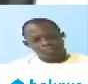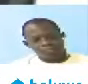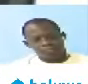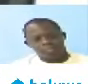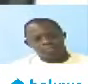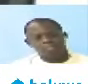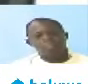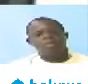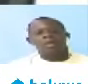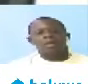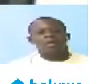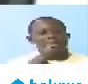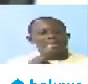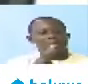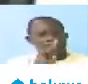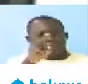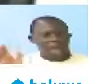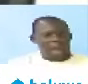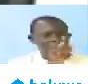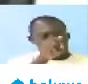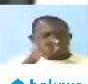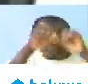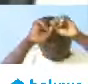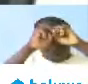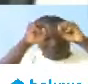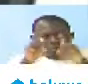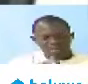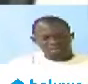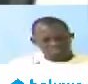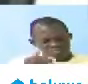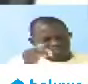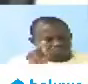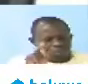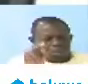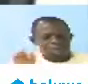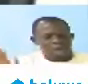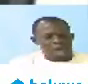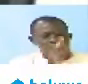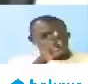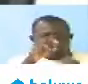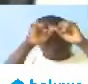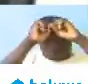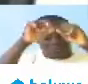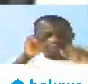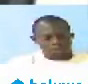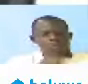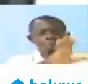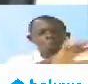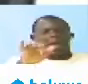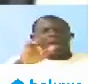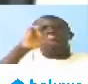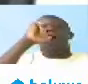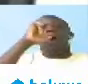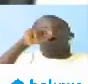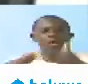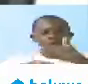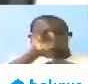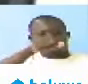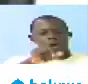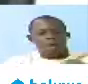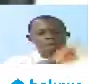Doe. It will soon be time for me to topple you. I'll come and drink water in your palace.